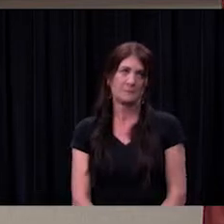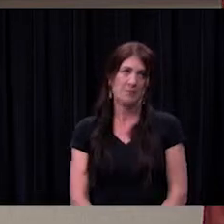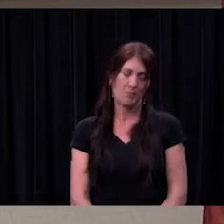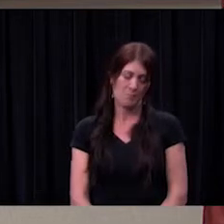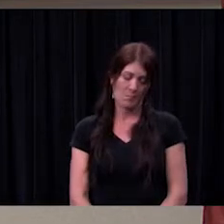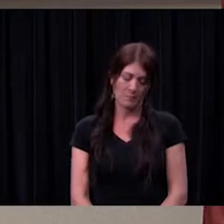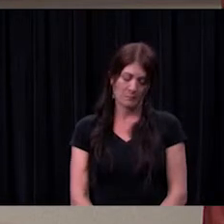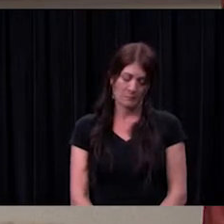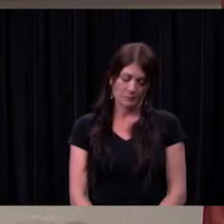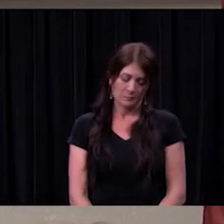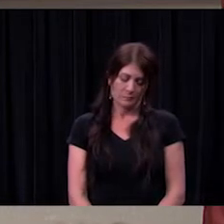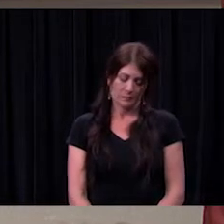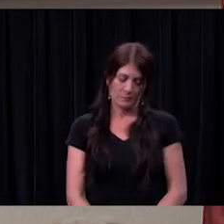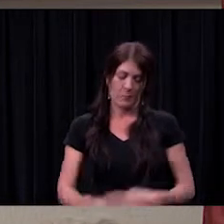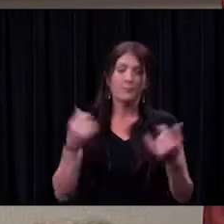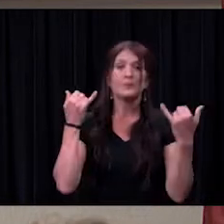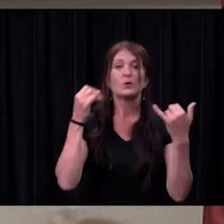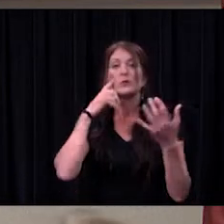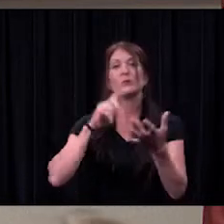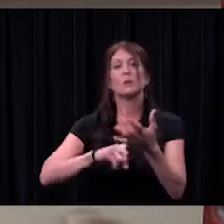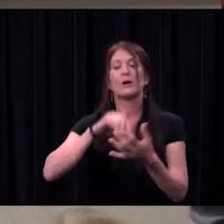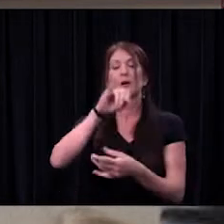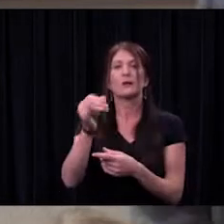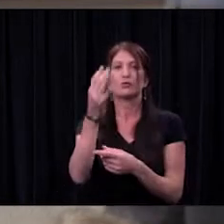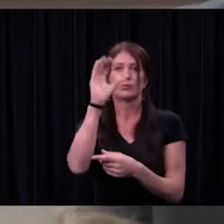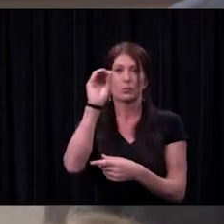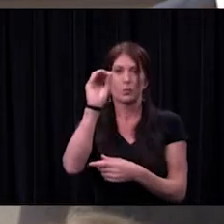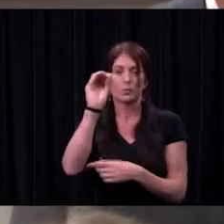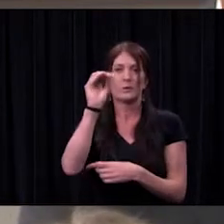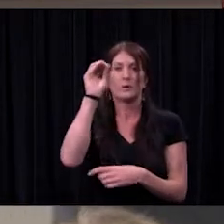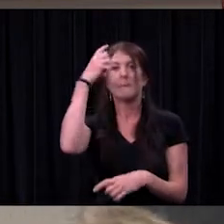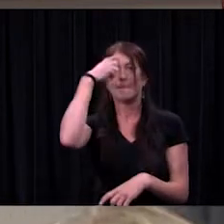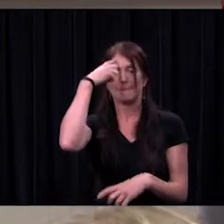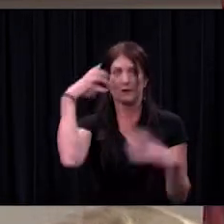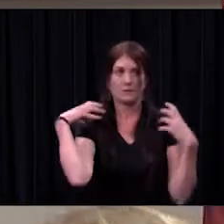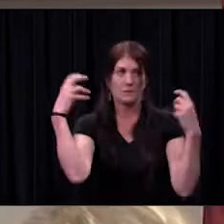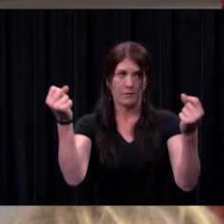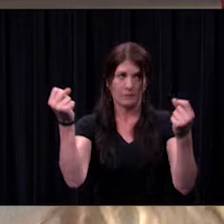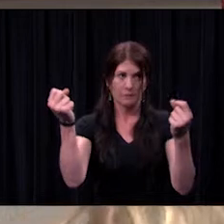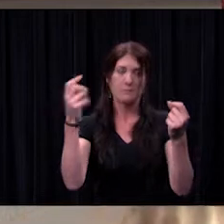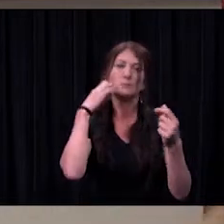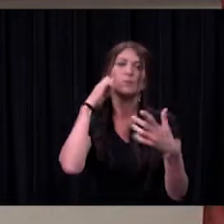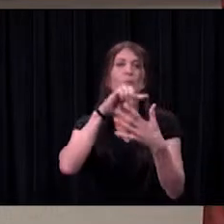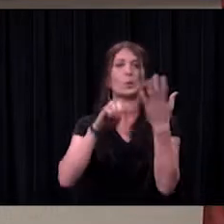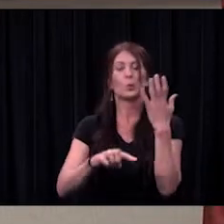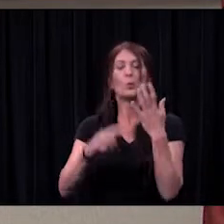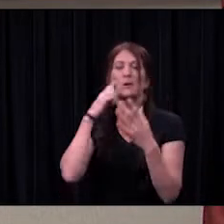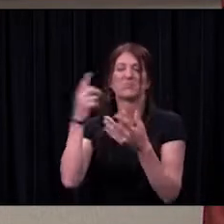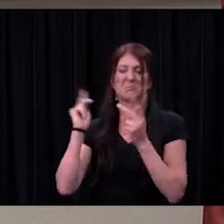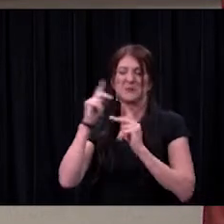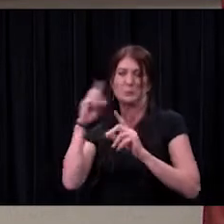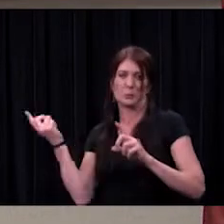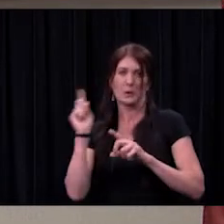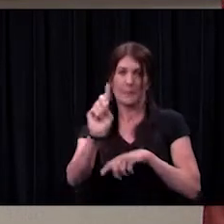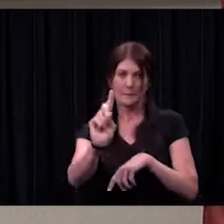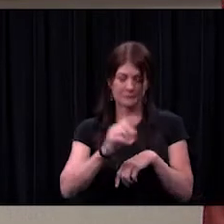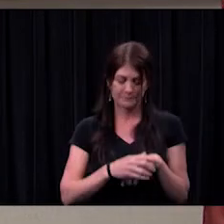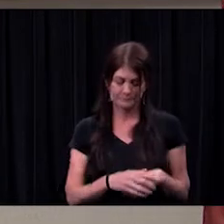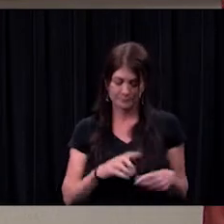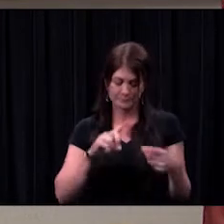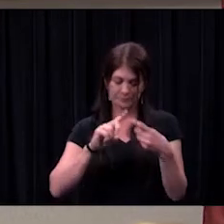Tonight we recognize Johnson County Mental Health. I'd like to ask the following to be recognized for Johnson County Mental Health, if you could come forward. Tim